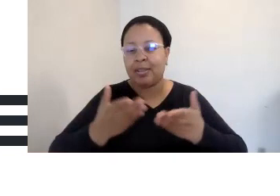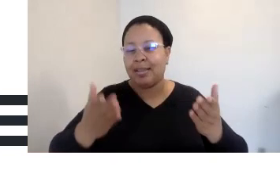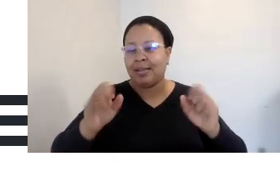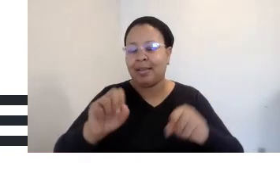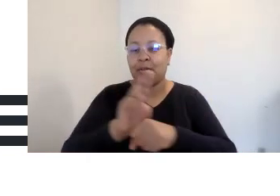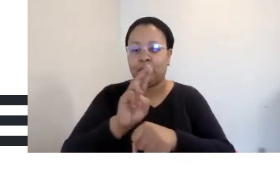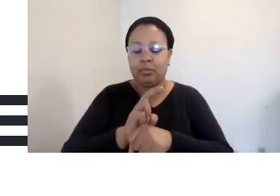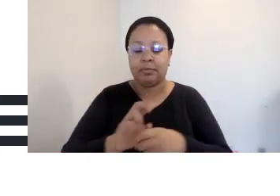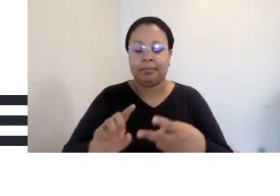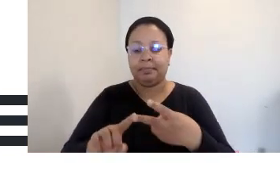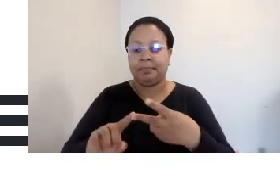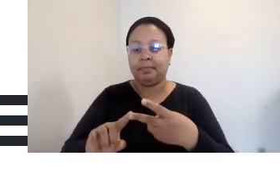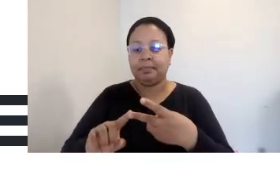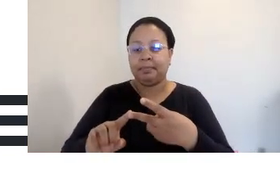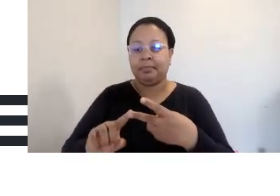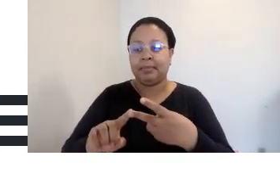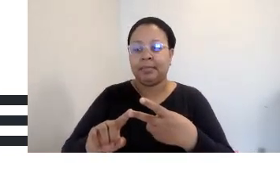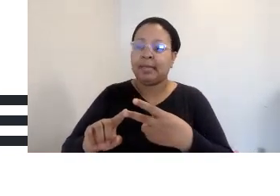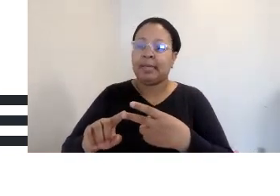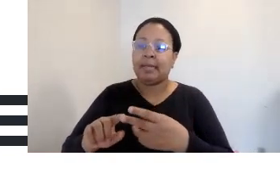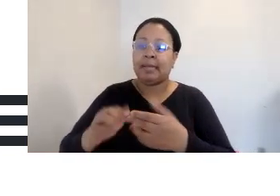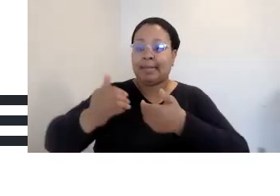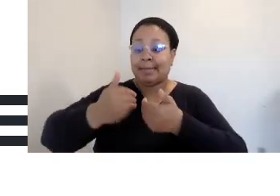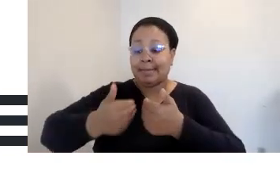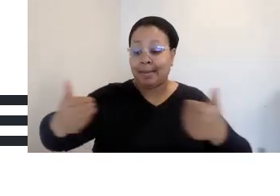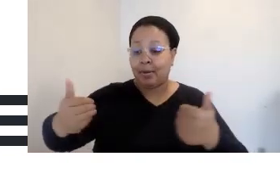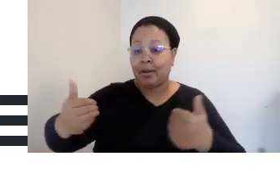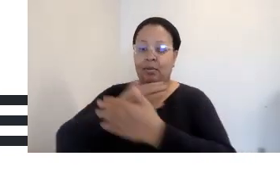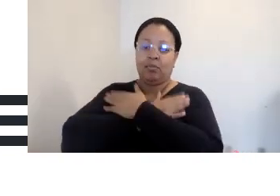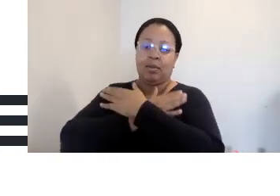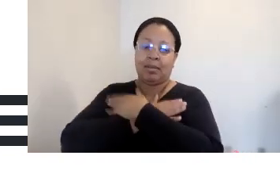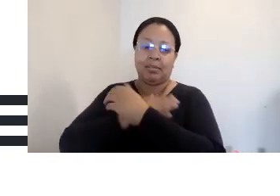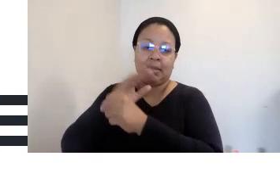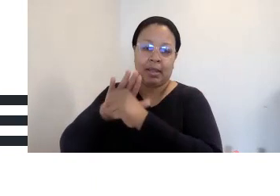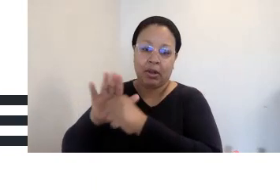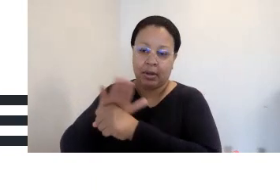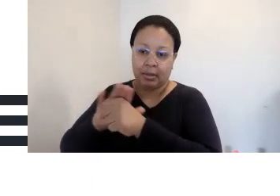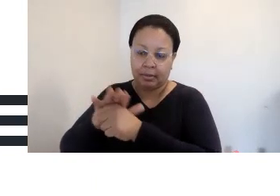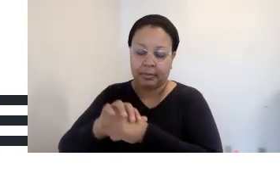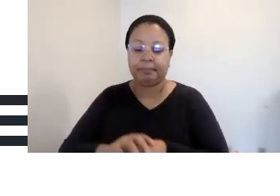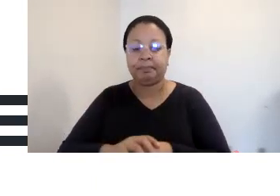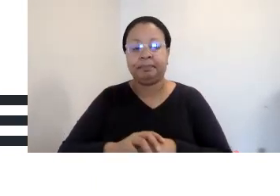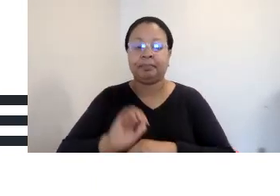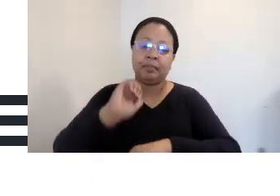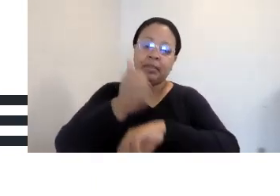spaces, and set up first aid stations, stations where individuals can